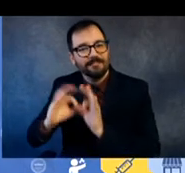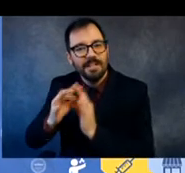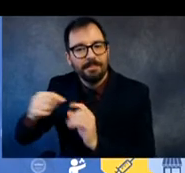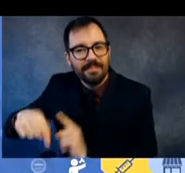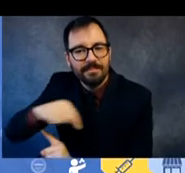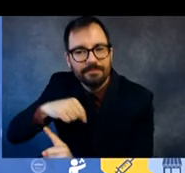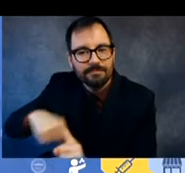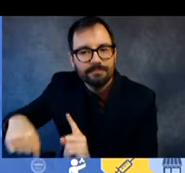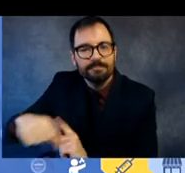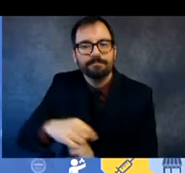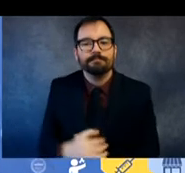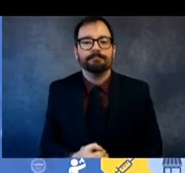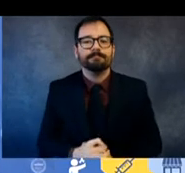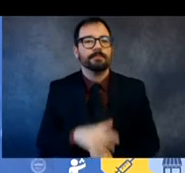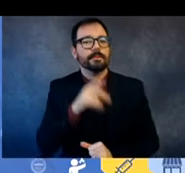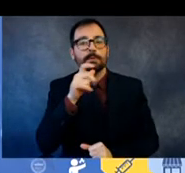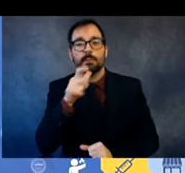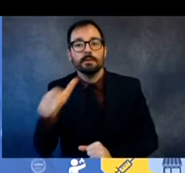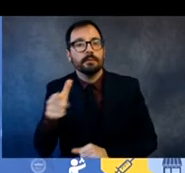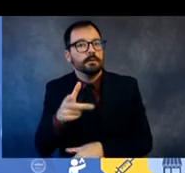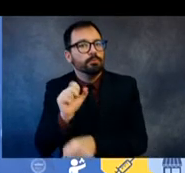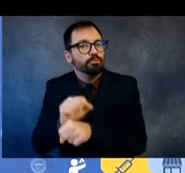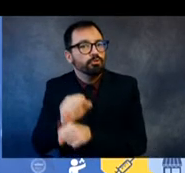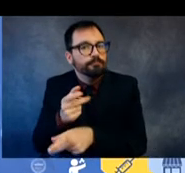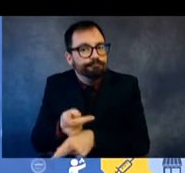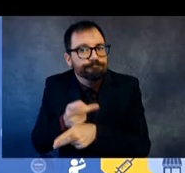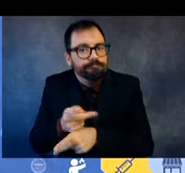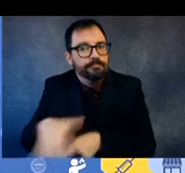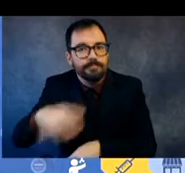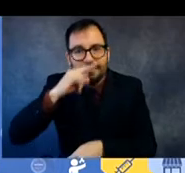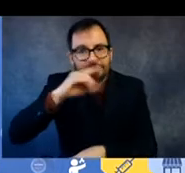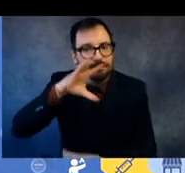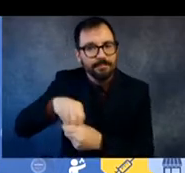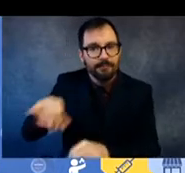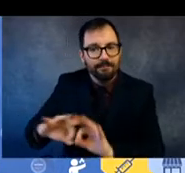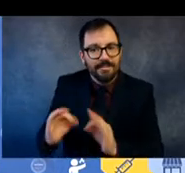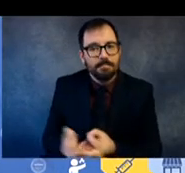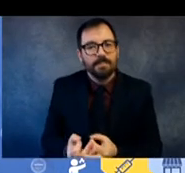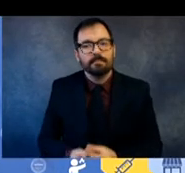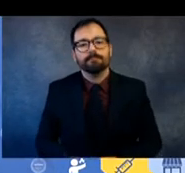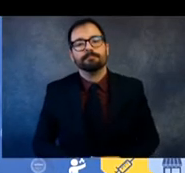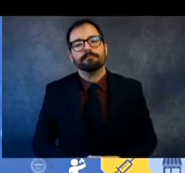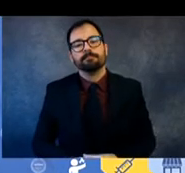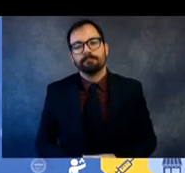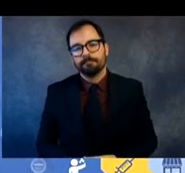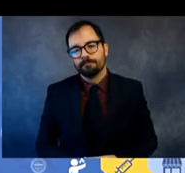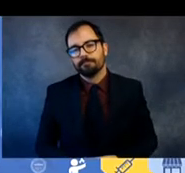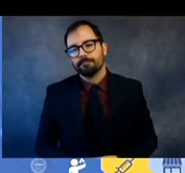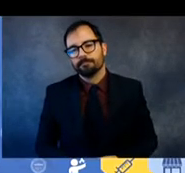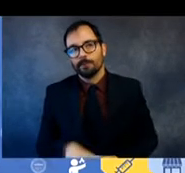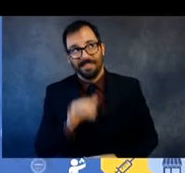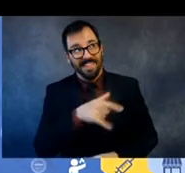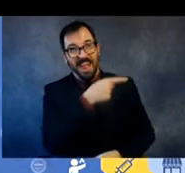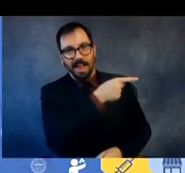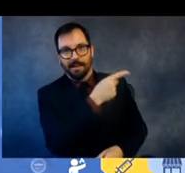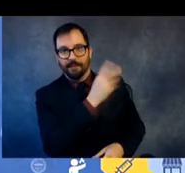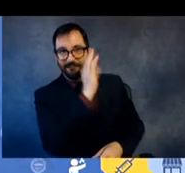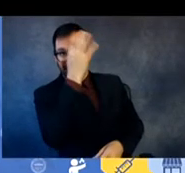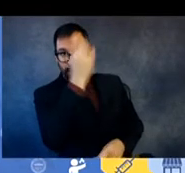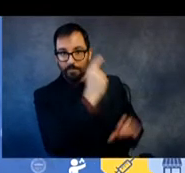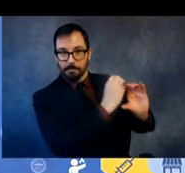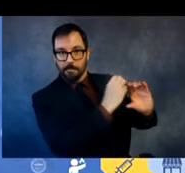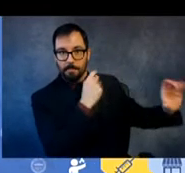also diverting an extension of our federal vaccine pipeline to include